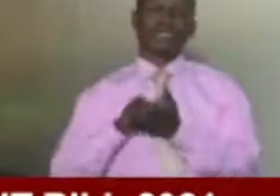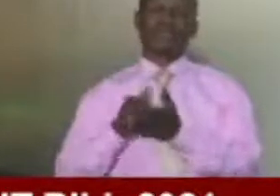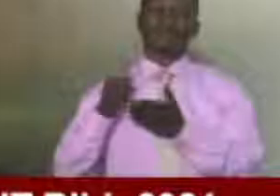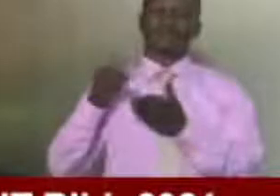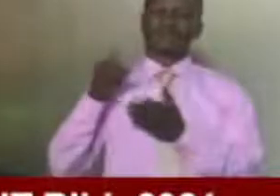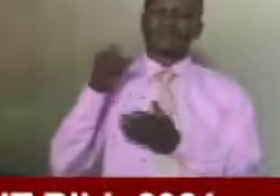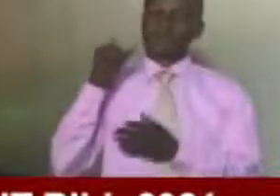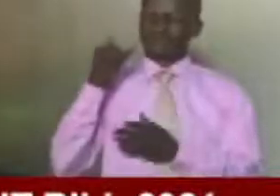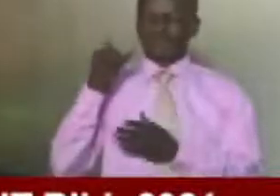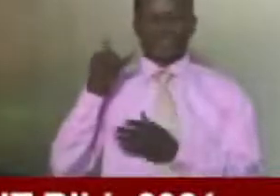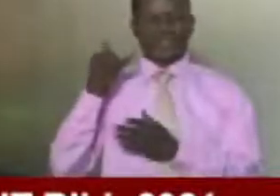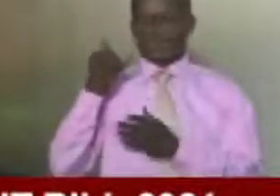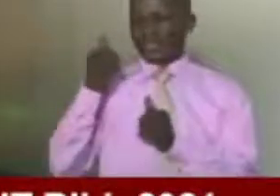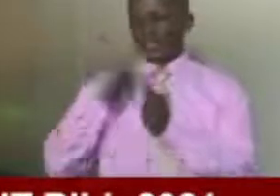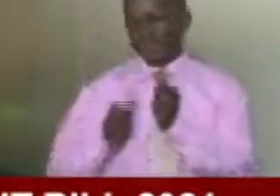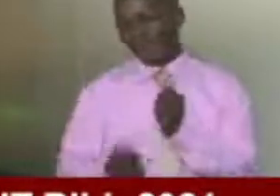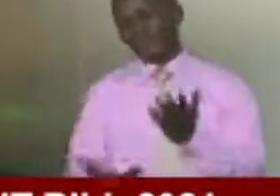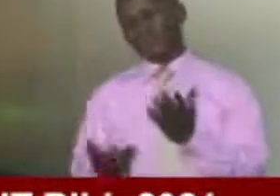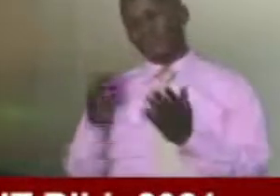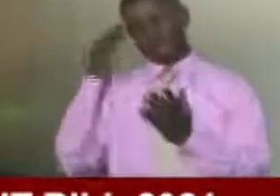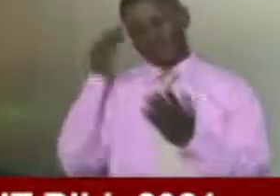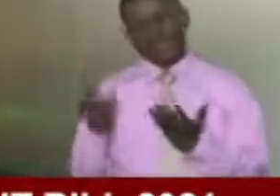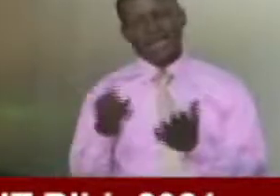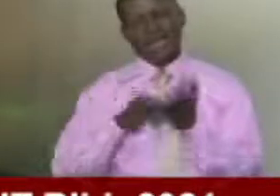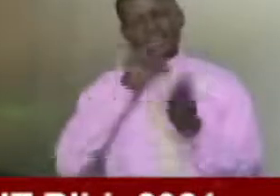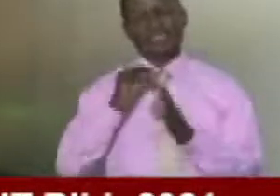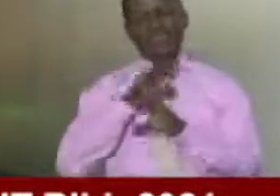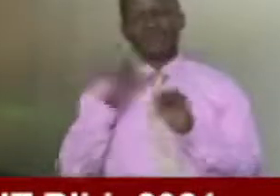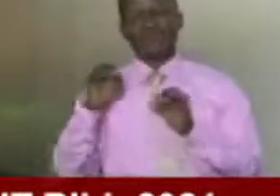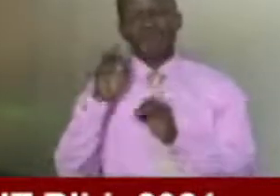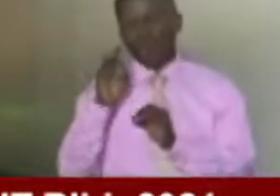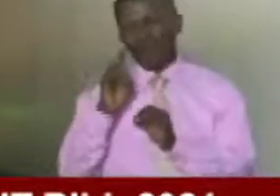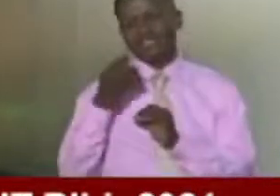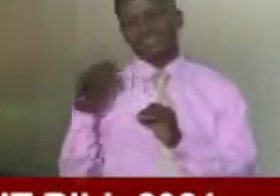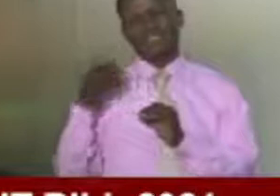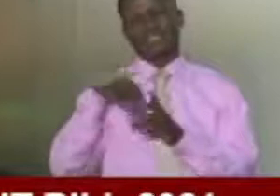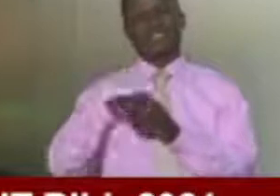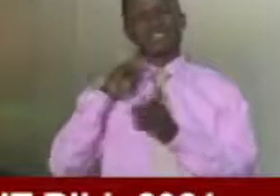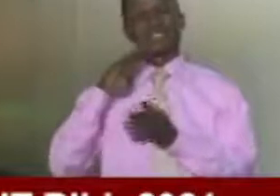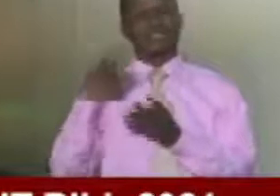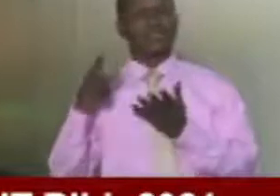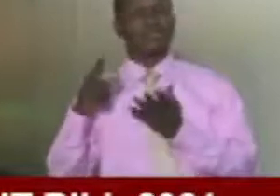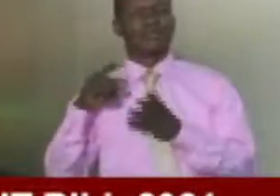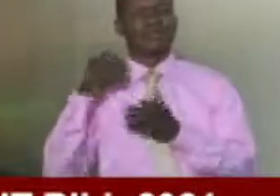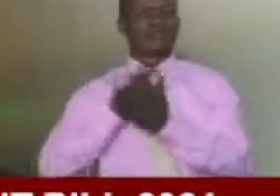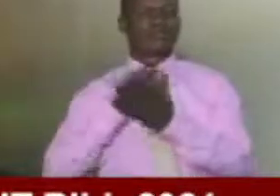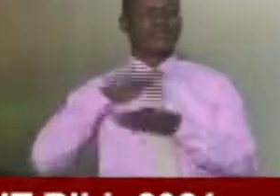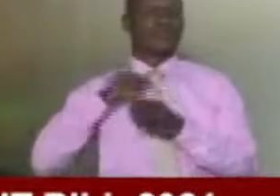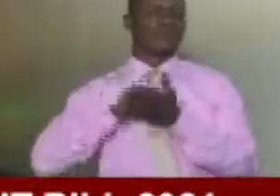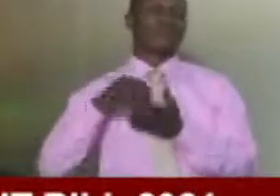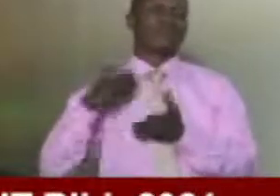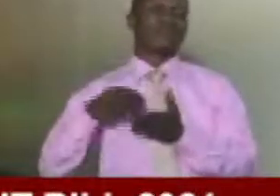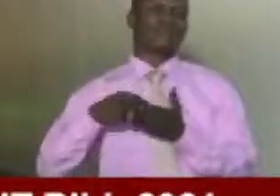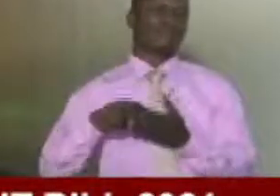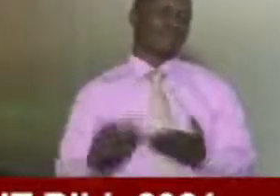have all sorts of agencies. Why is it that no one person, you know, has been taken in front of the court to say, you use money?